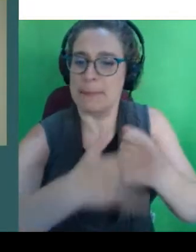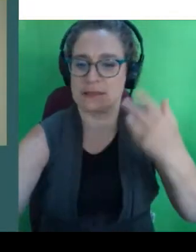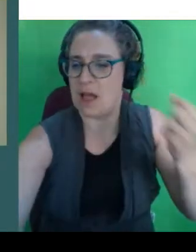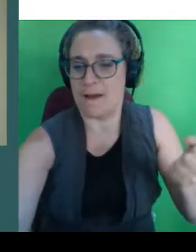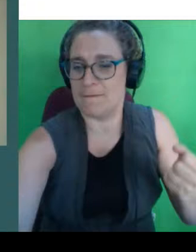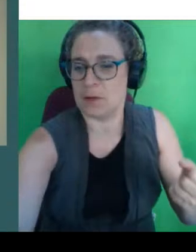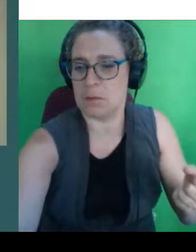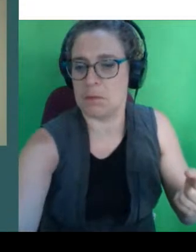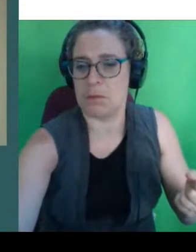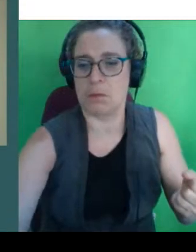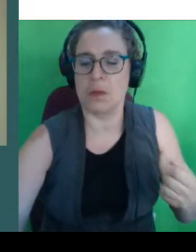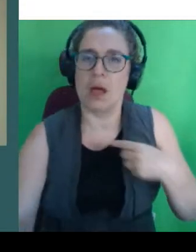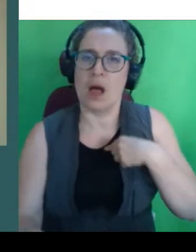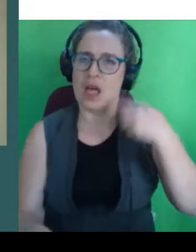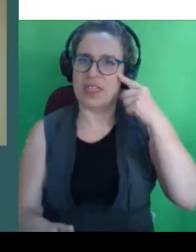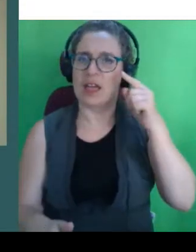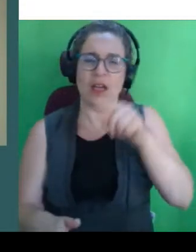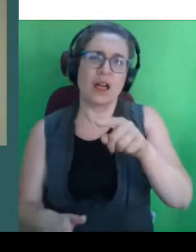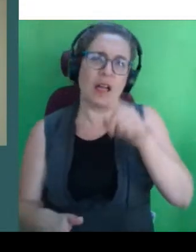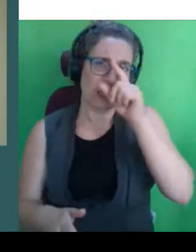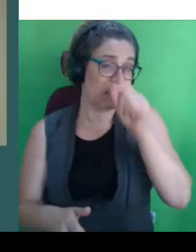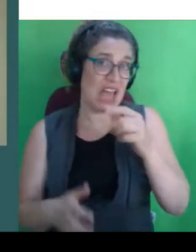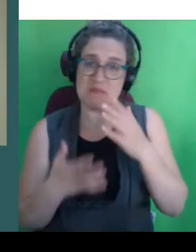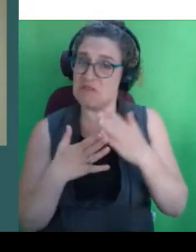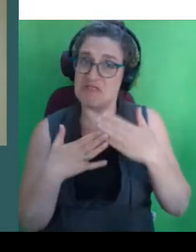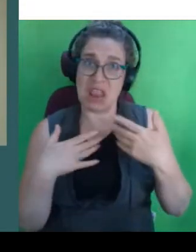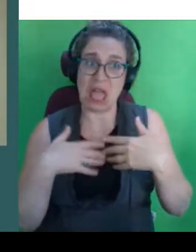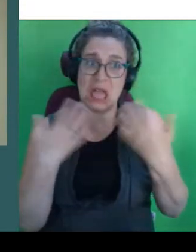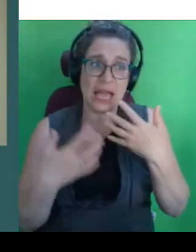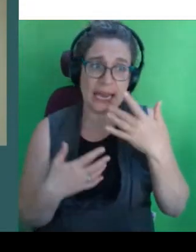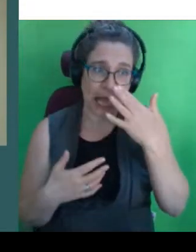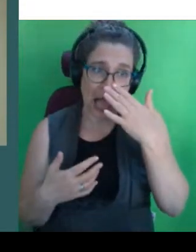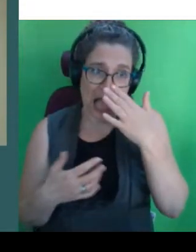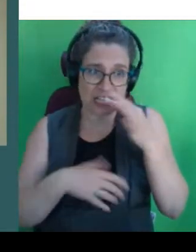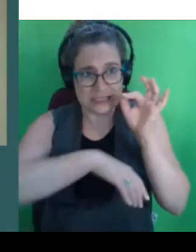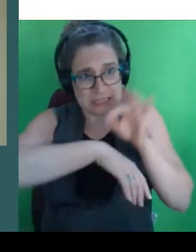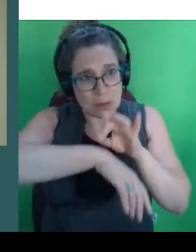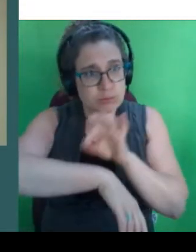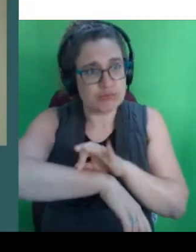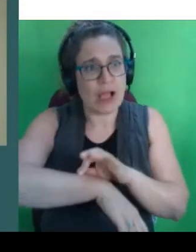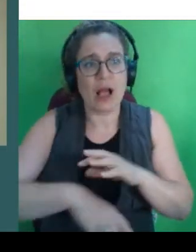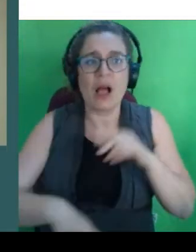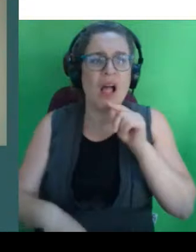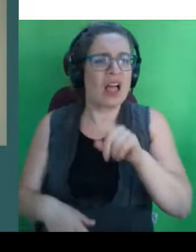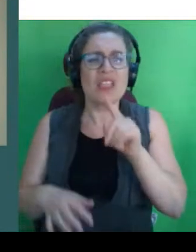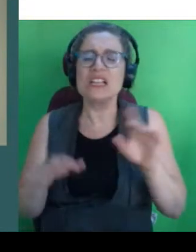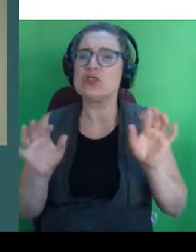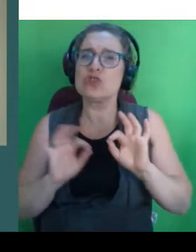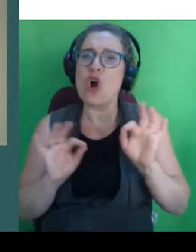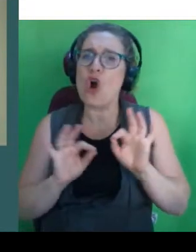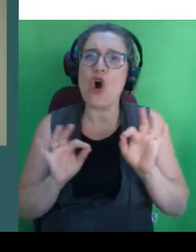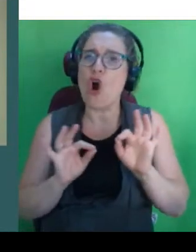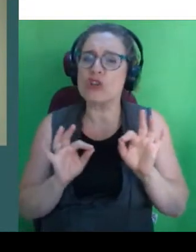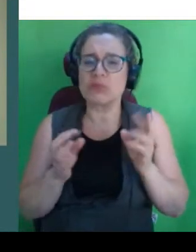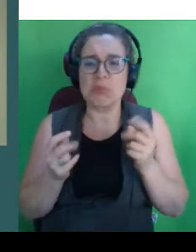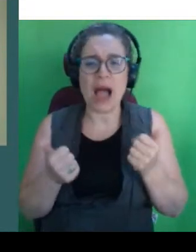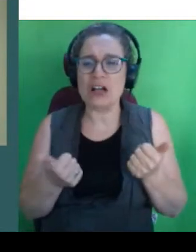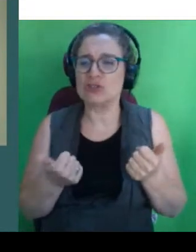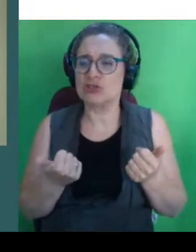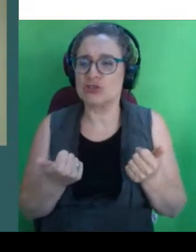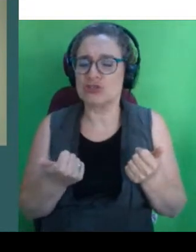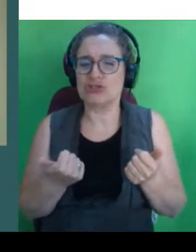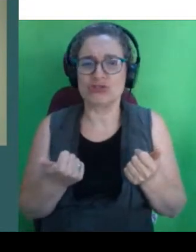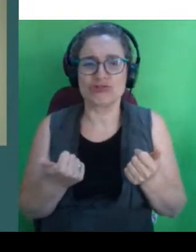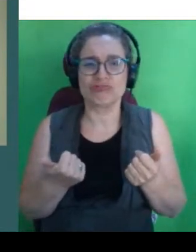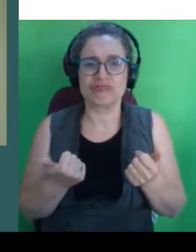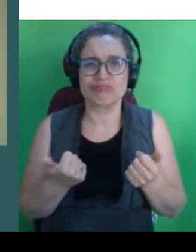could be done at essentially almost any age. I mean, there's not going to be a lot of. It'd be very